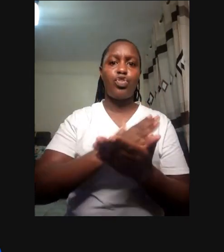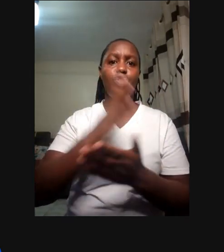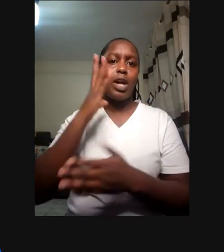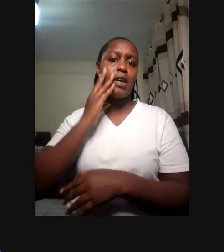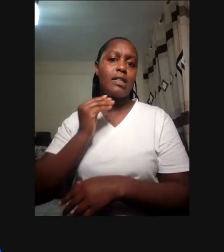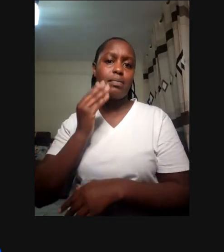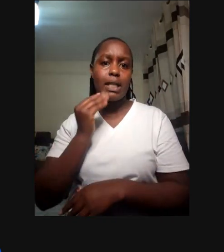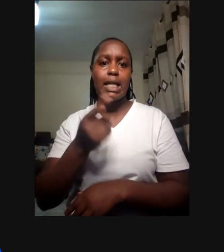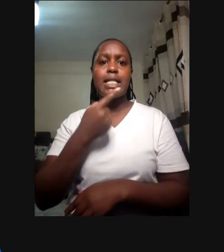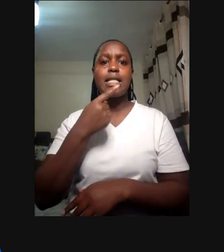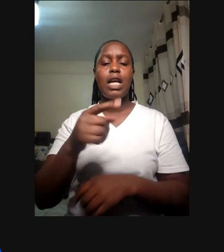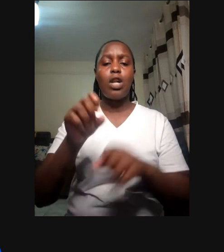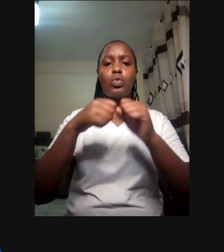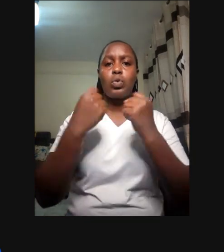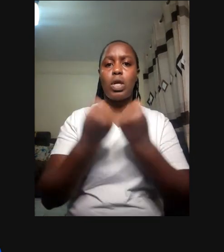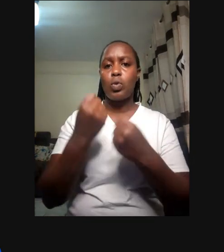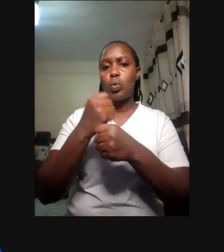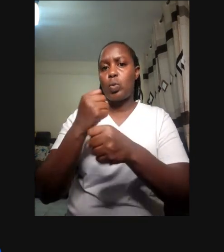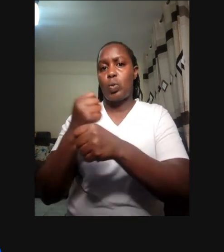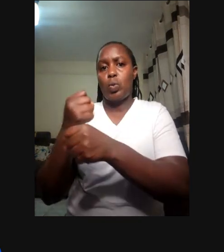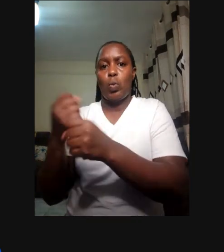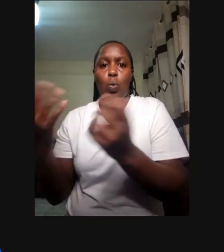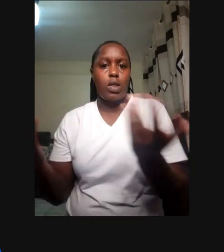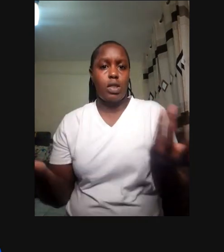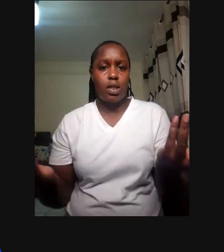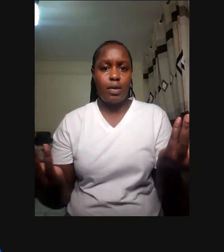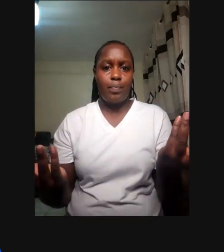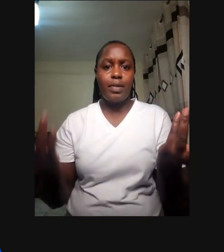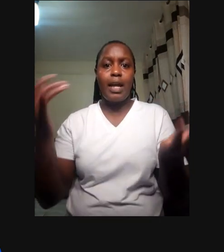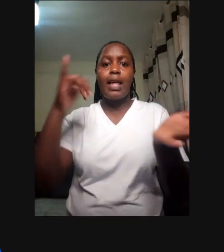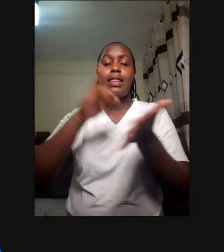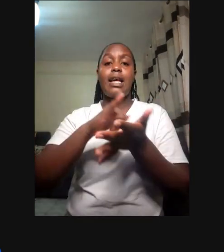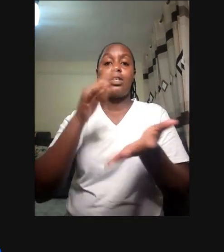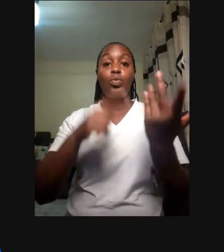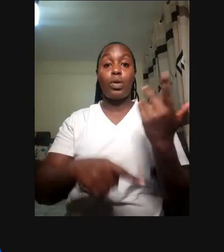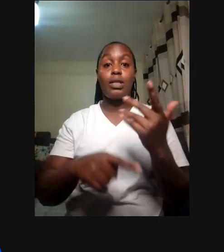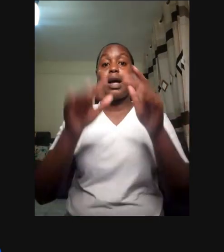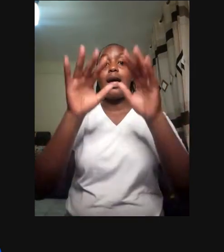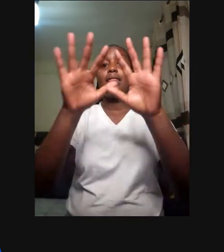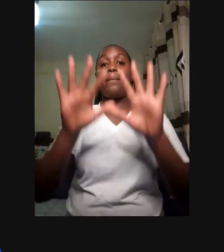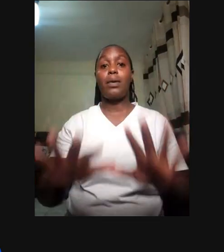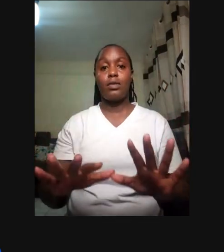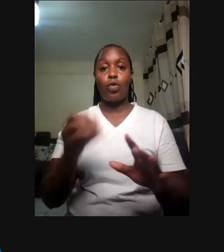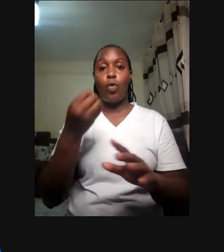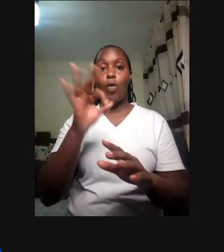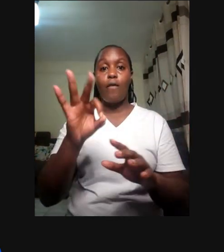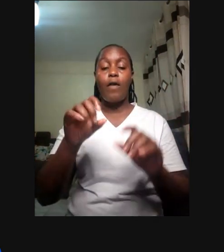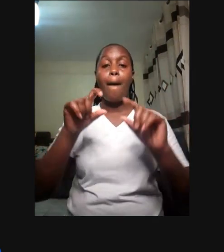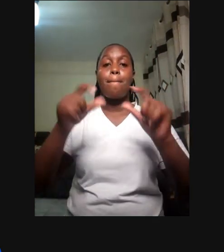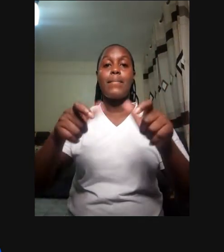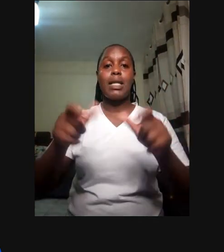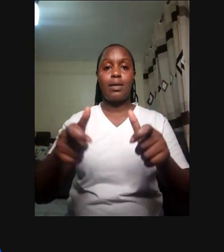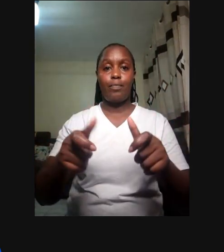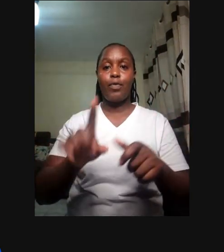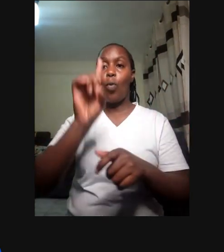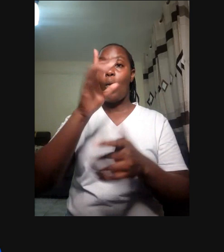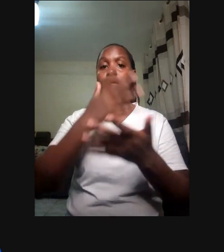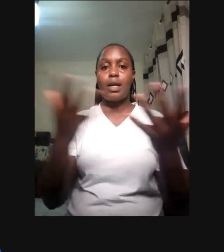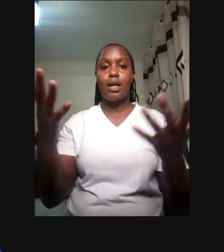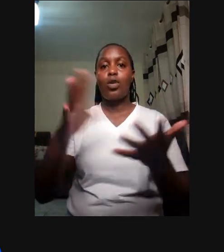doing in the society, and that is the power of social media. And one thing you should learn about social media is